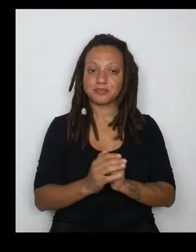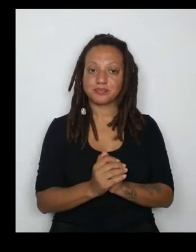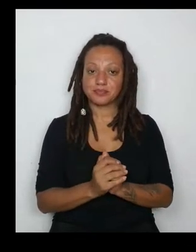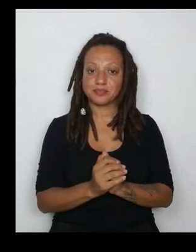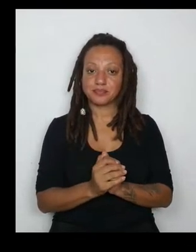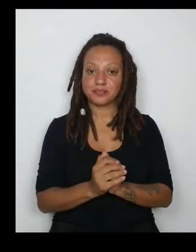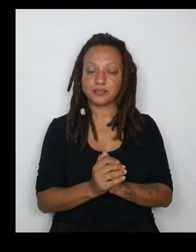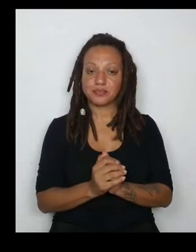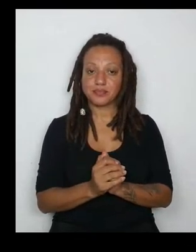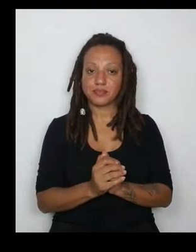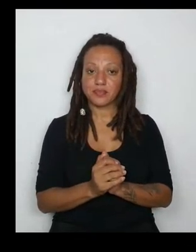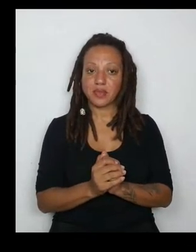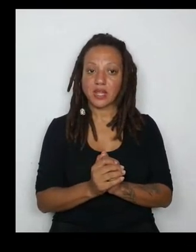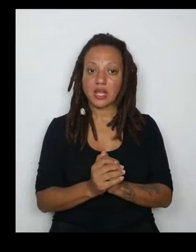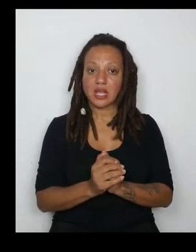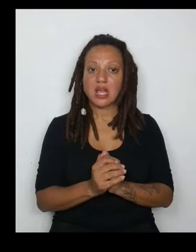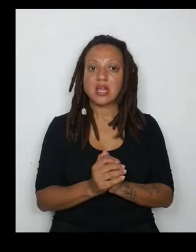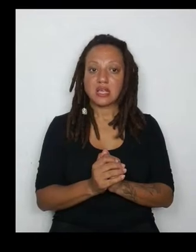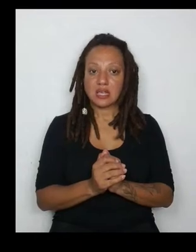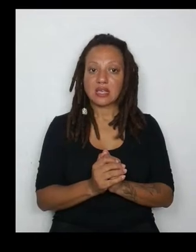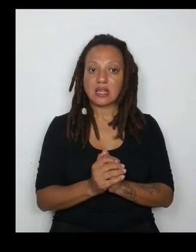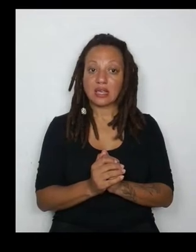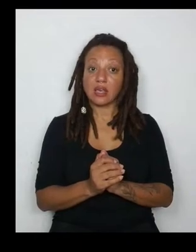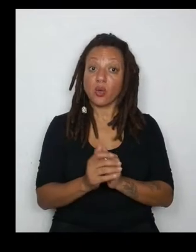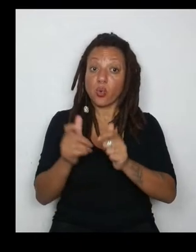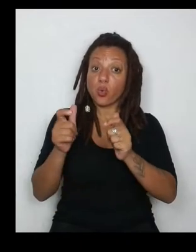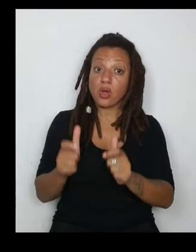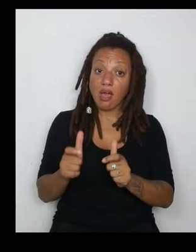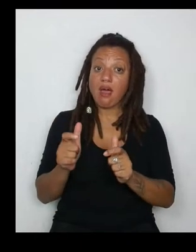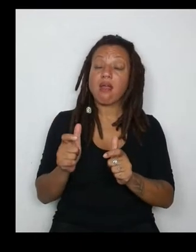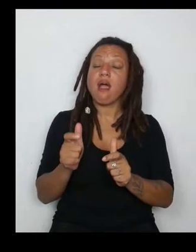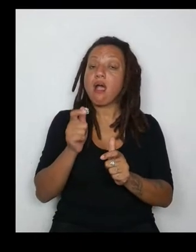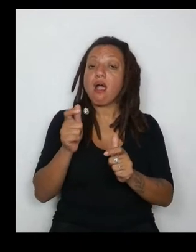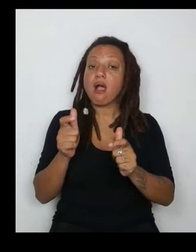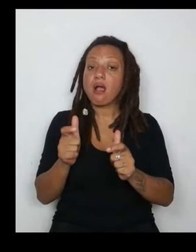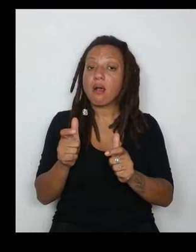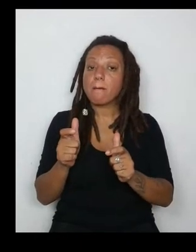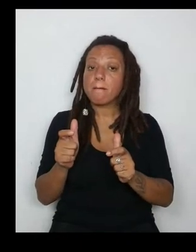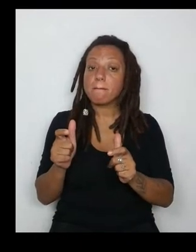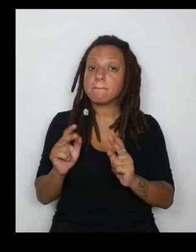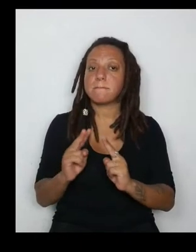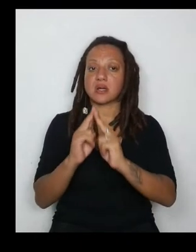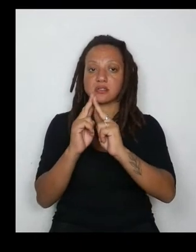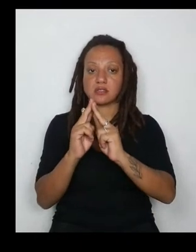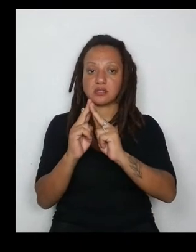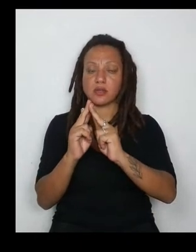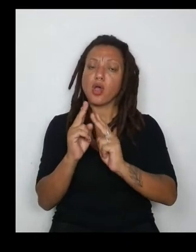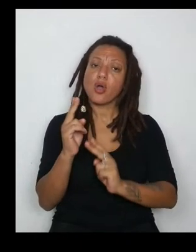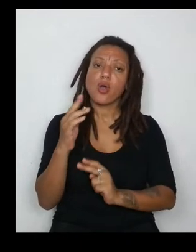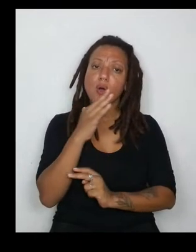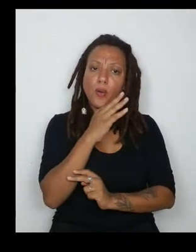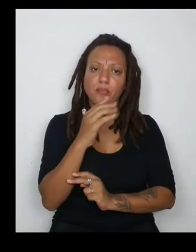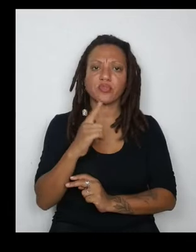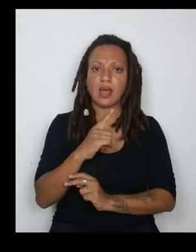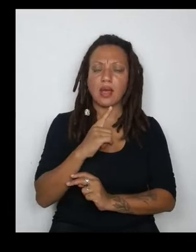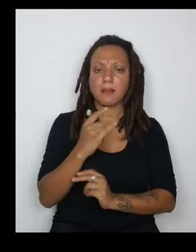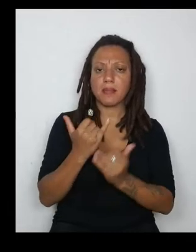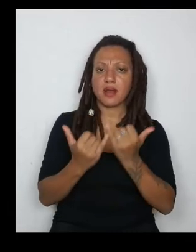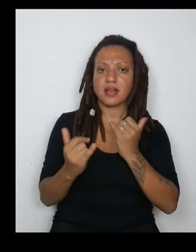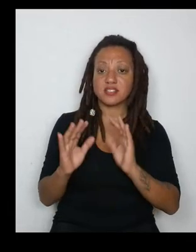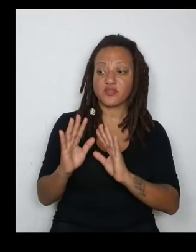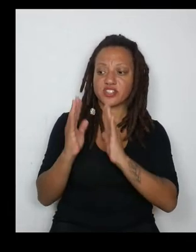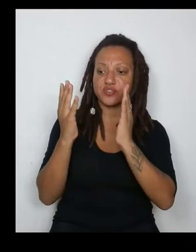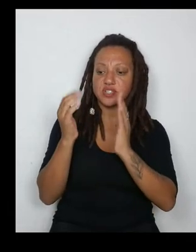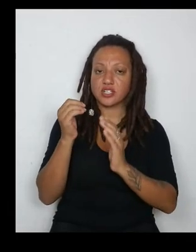bound of course again this idea of of the pervasiveness of the of the brown body as a as a literary topaz is a trope